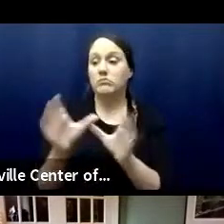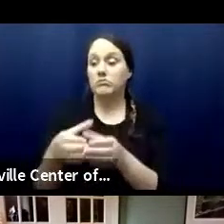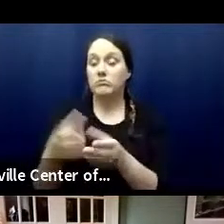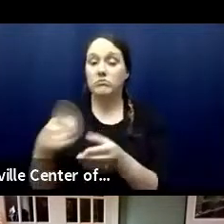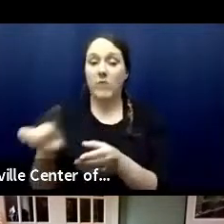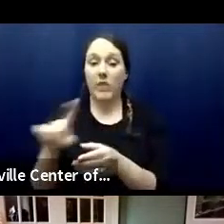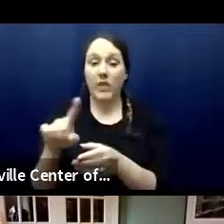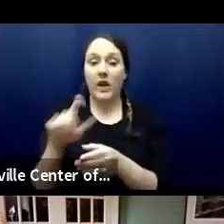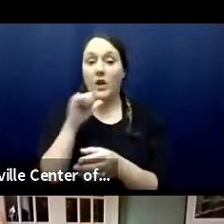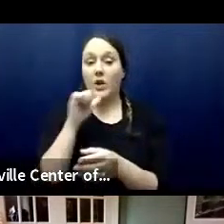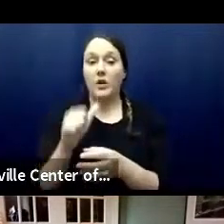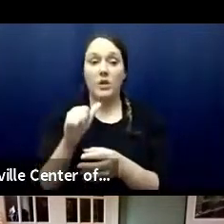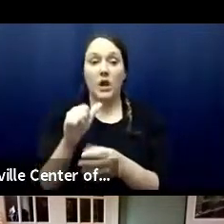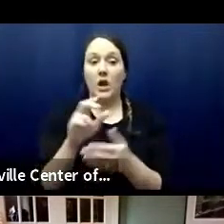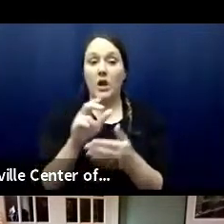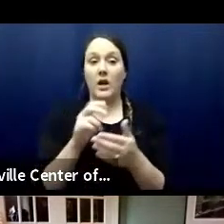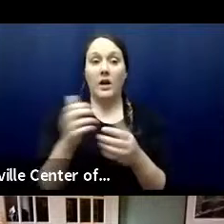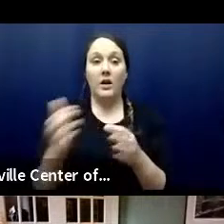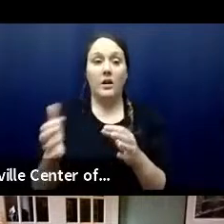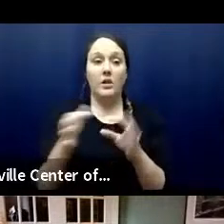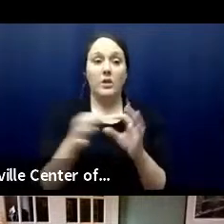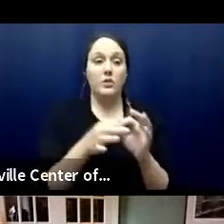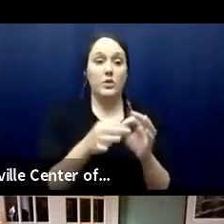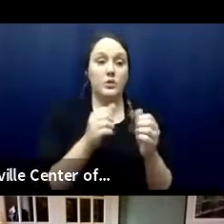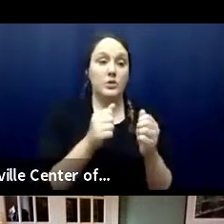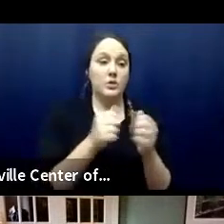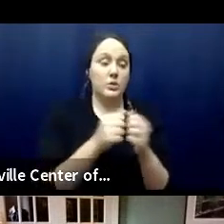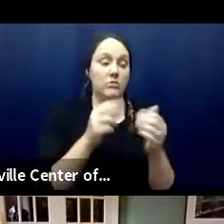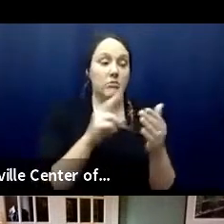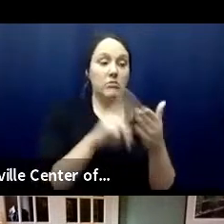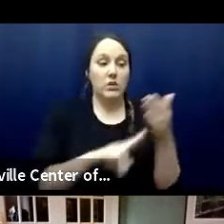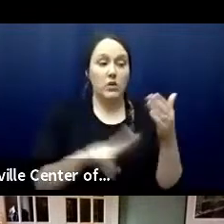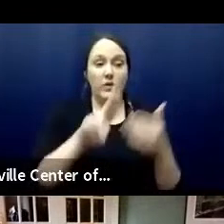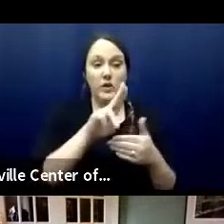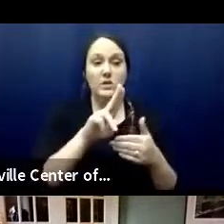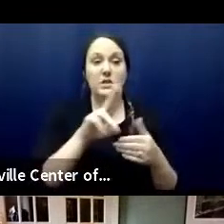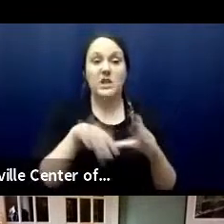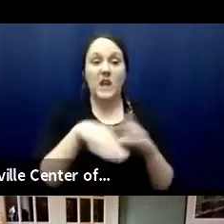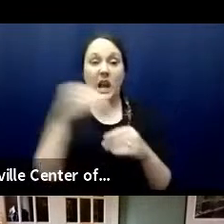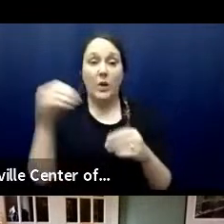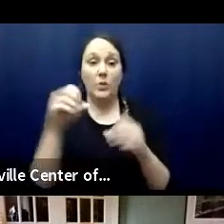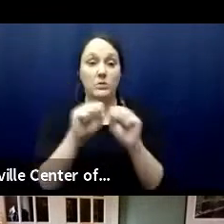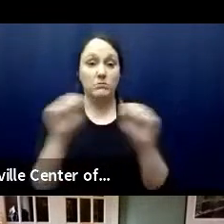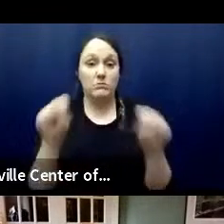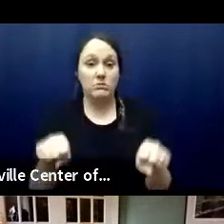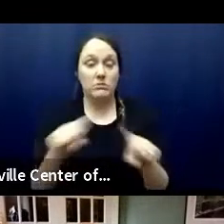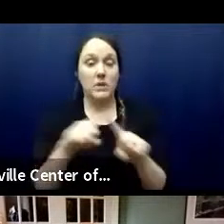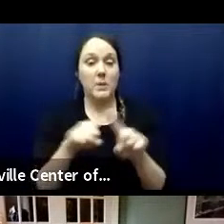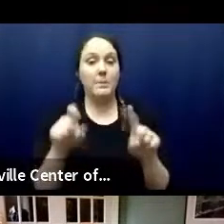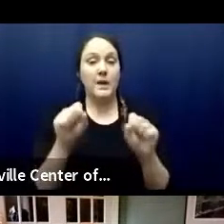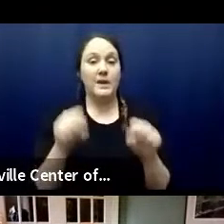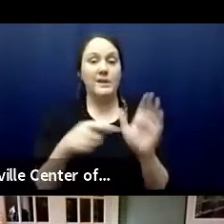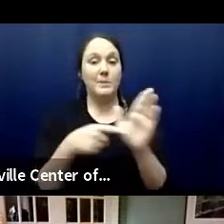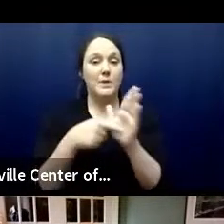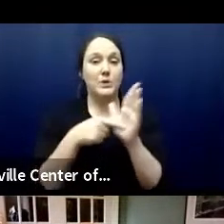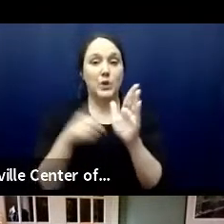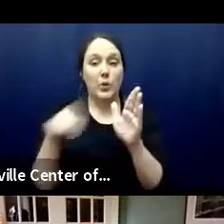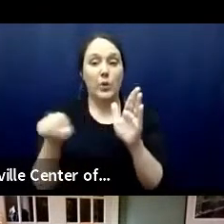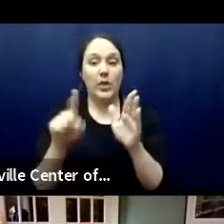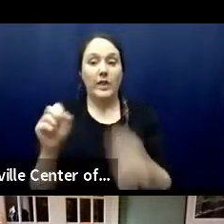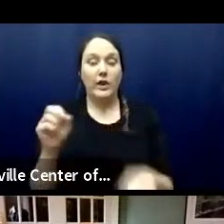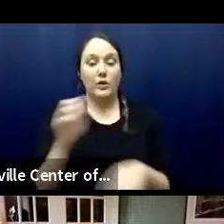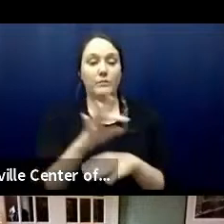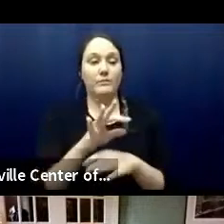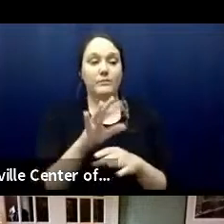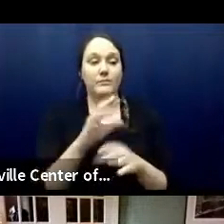that are not university associated with their parties and they're outside of the system, but it can be shown that they're contributing